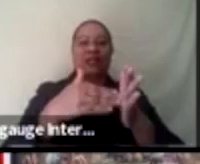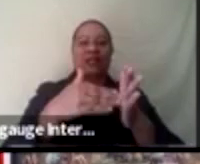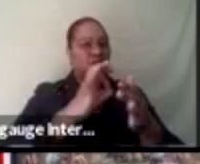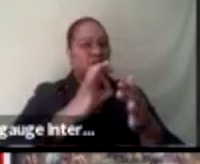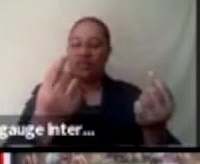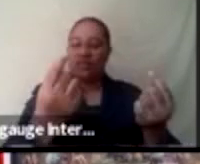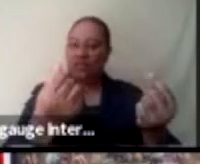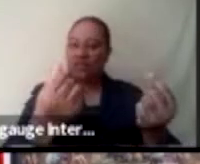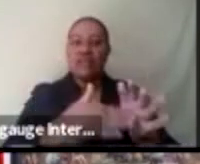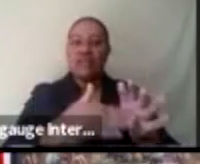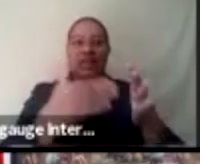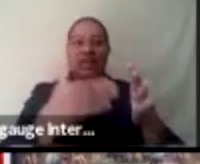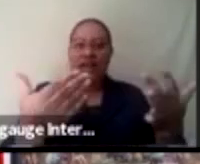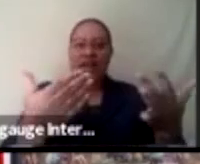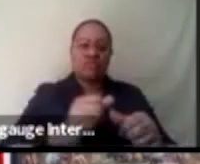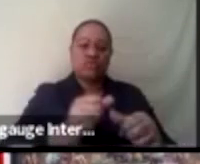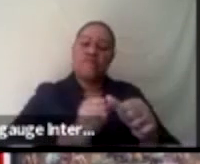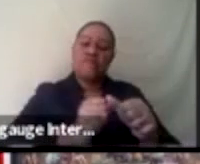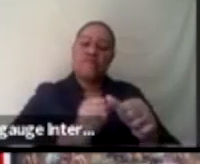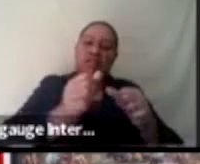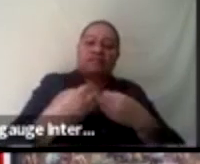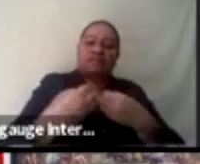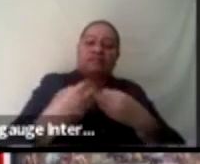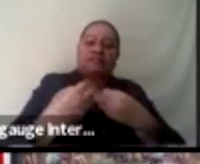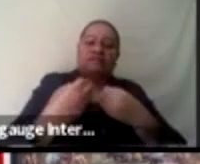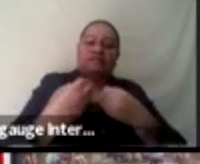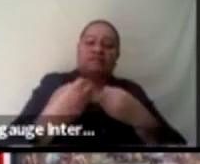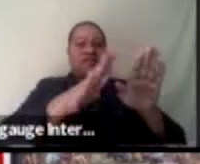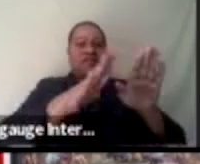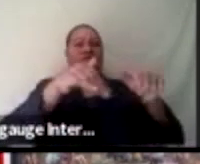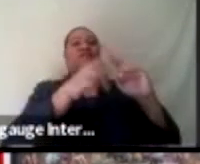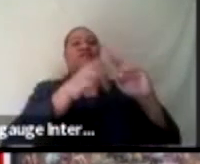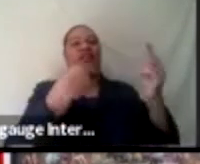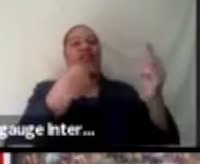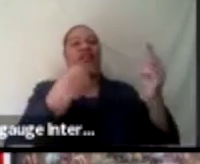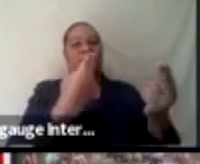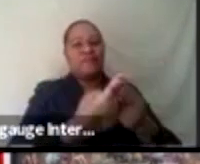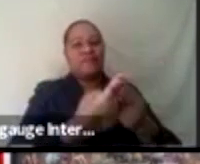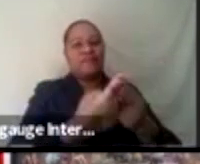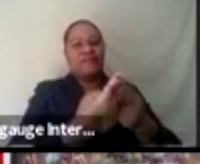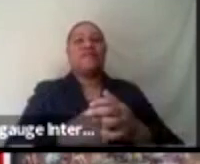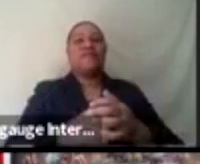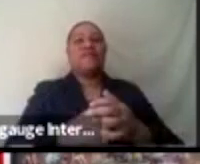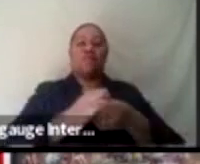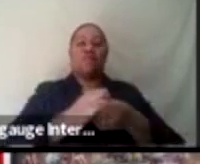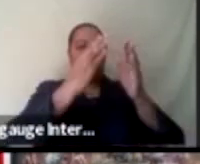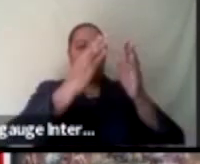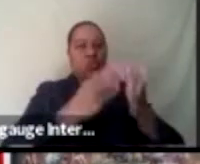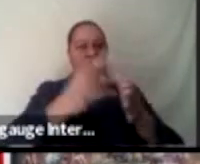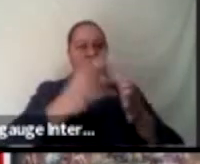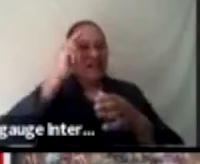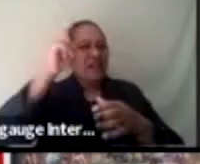the best interest of our forum family ahead of our own national interests.